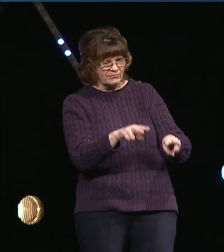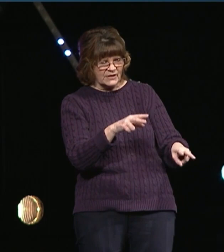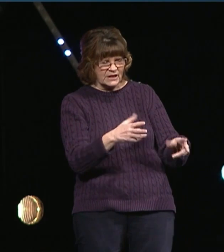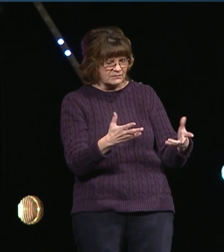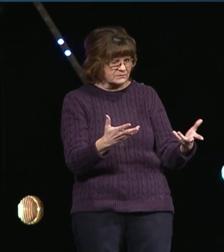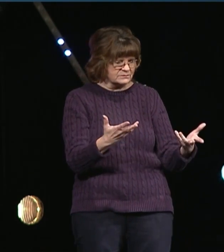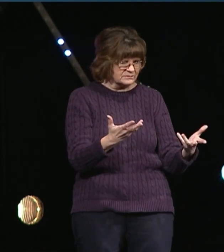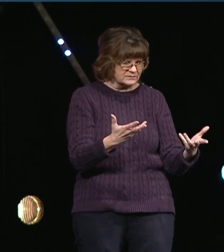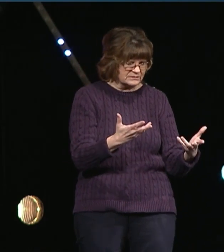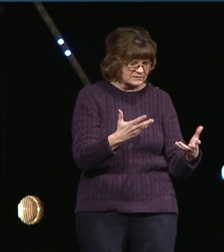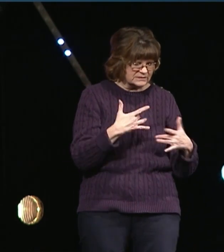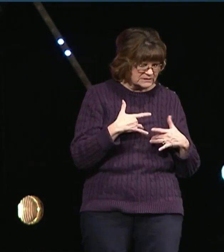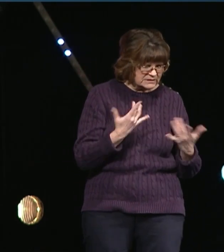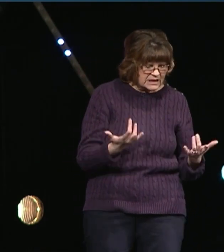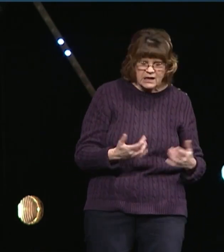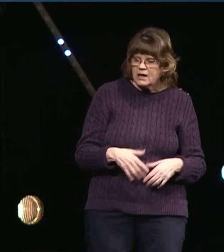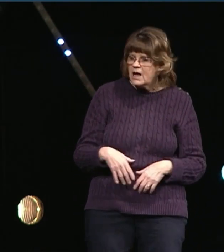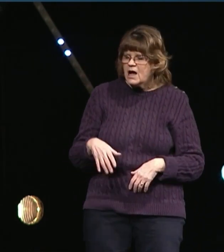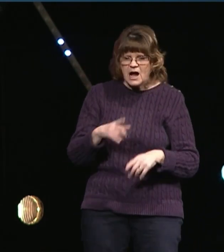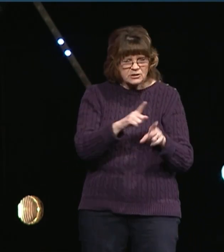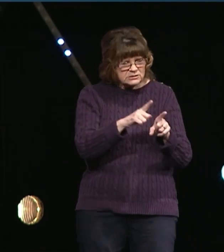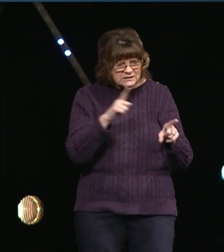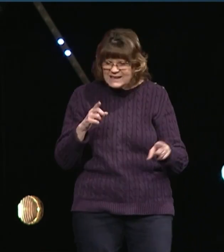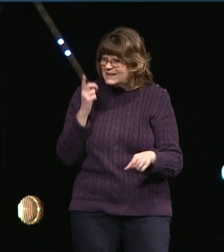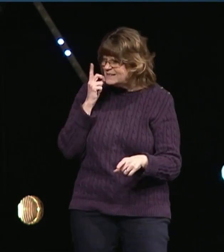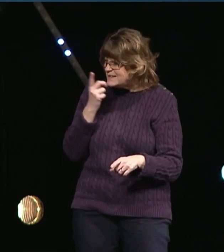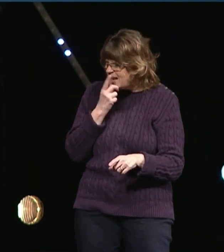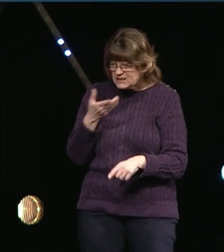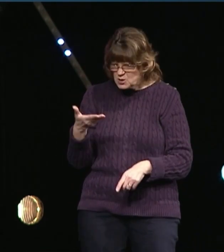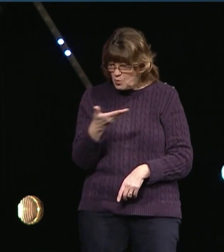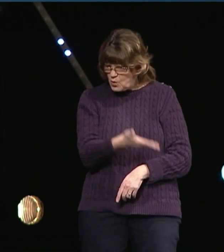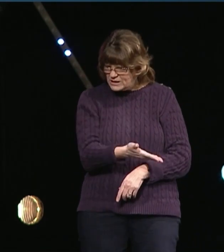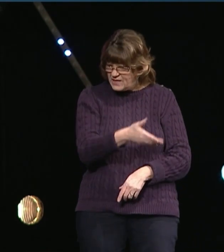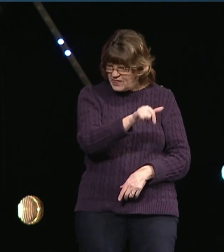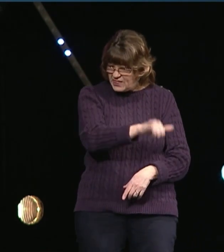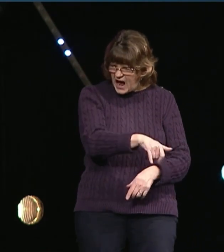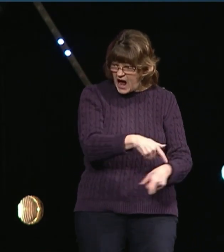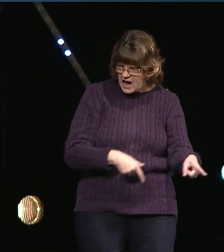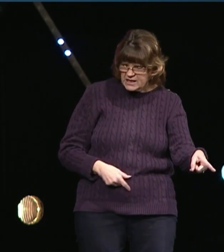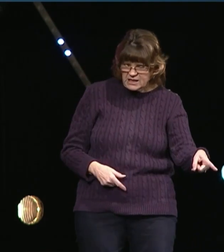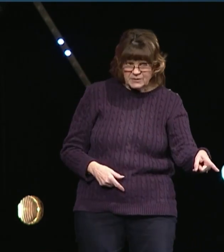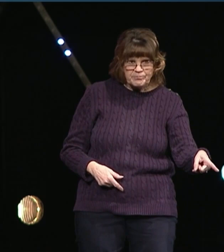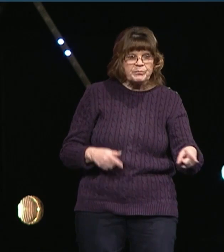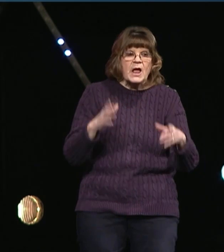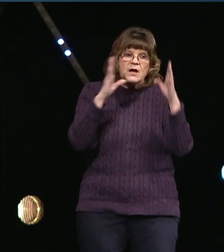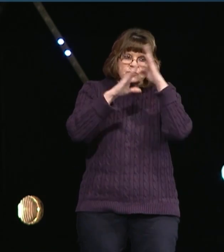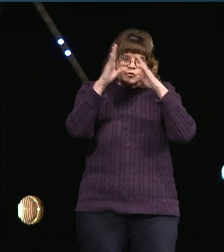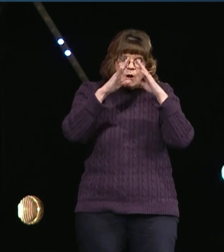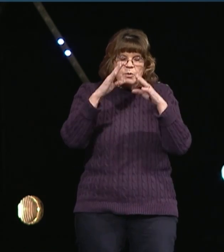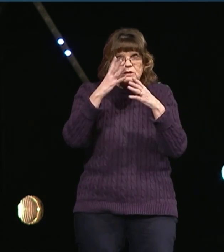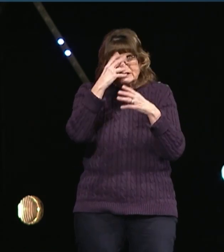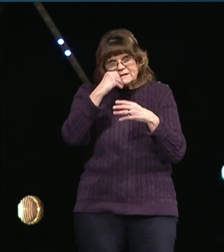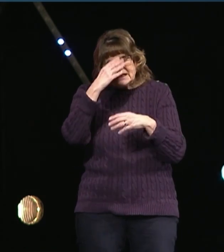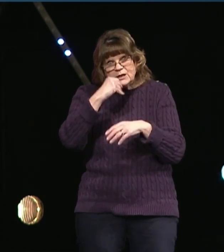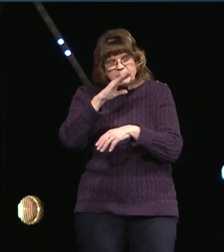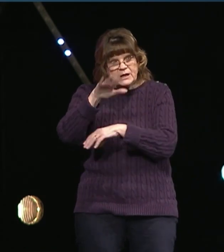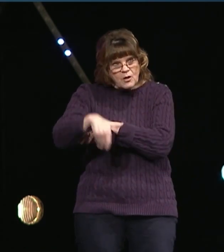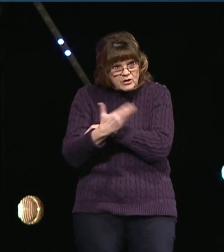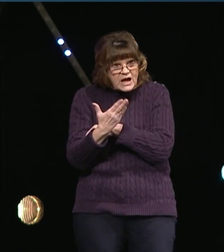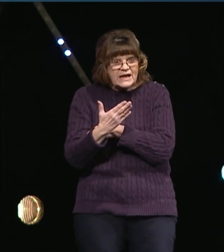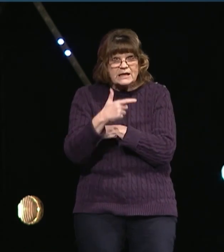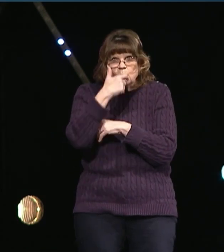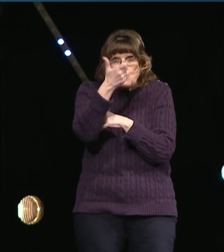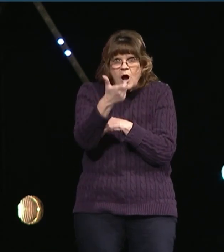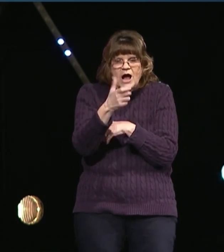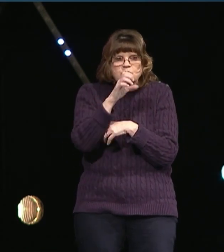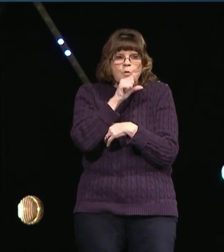and as we were walking past him, I backed up. I said, Dennis, what's going on here? He said, well, I'm having so much trouble sleeping at night. Many of you know he would watch old black